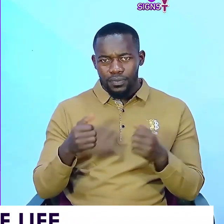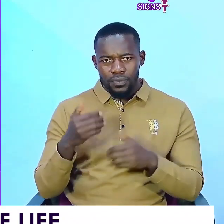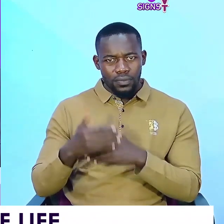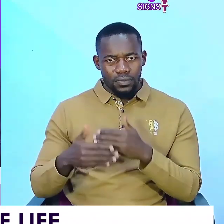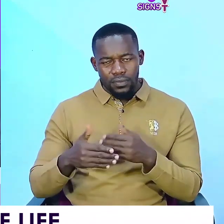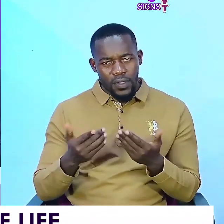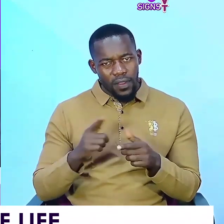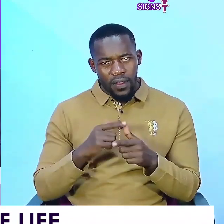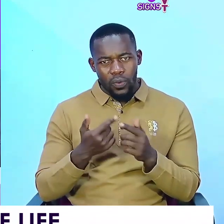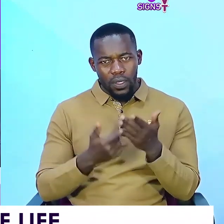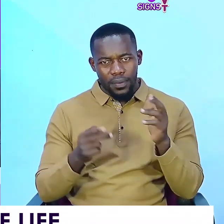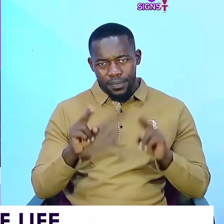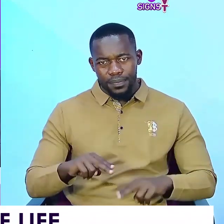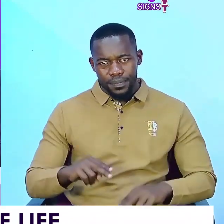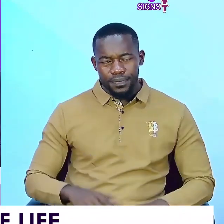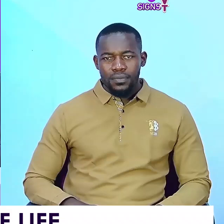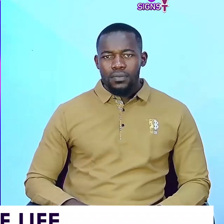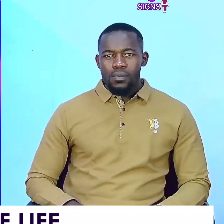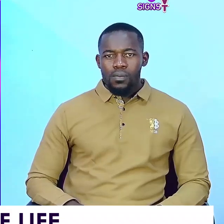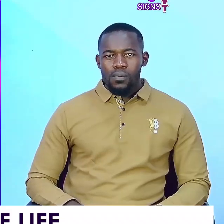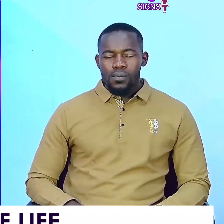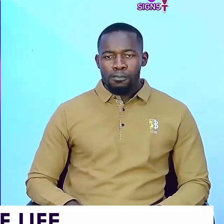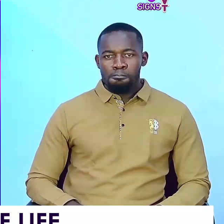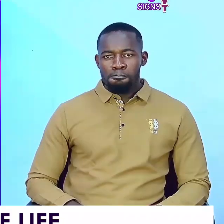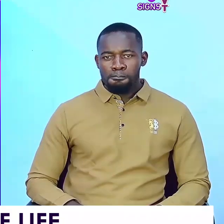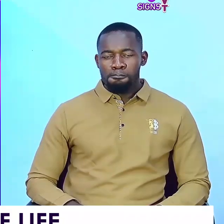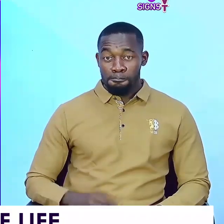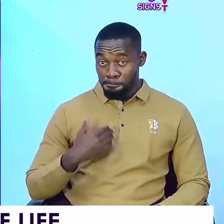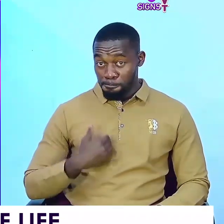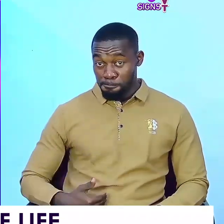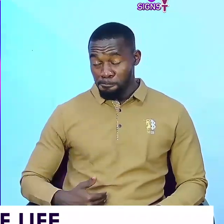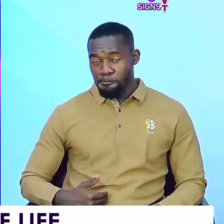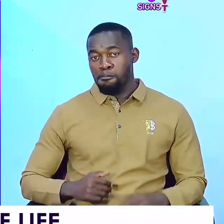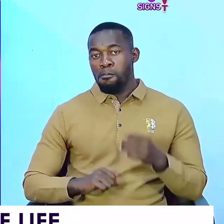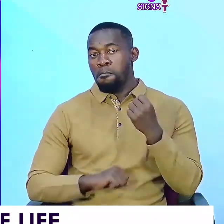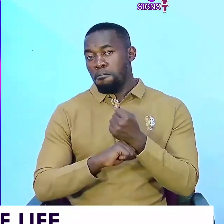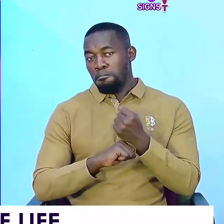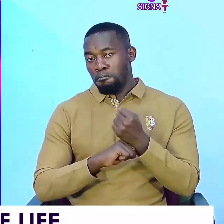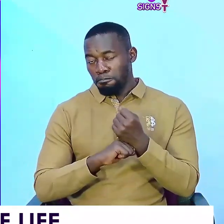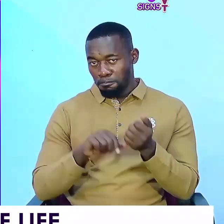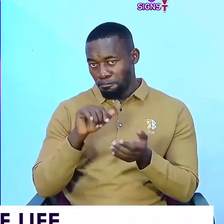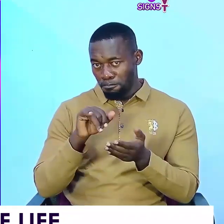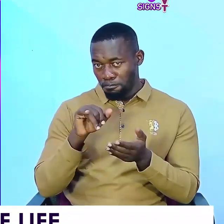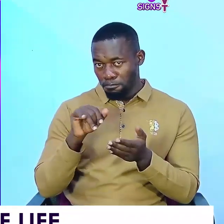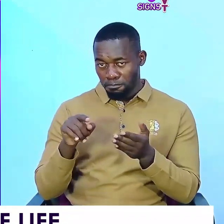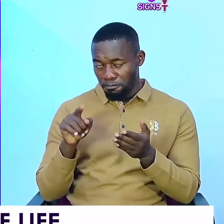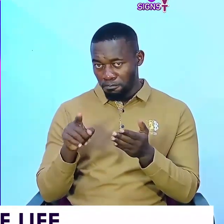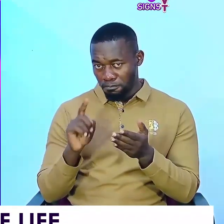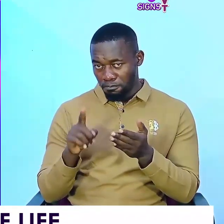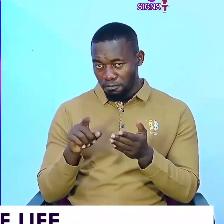that you're speaking about violence, I absolutely support that if it gets to violence, then there has to be a